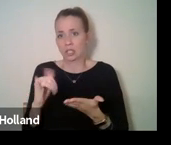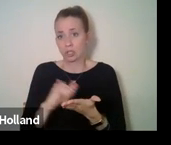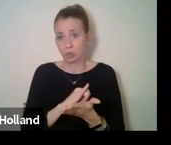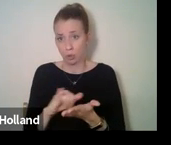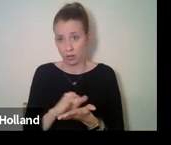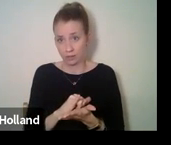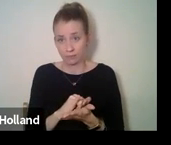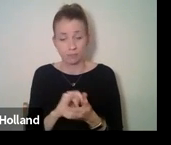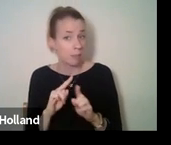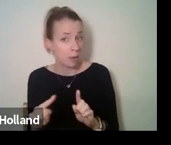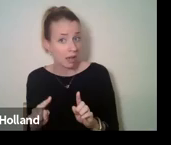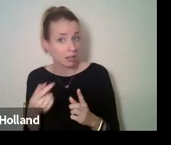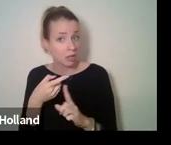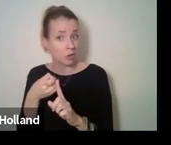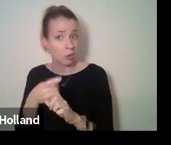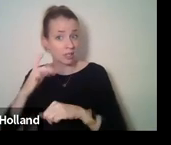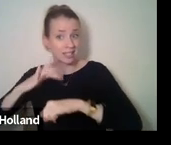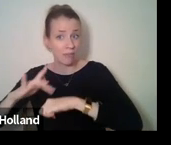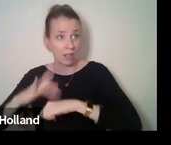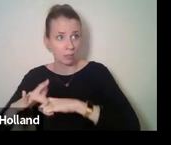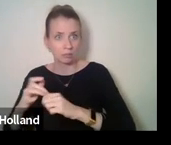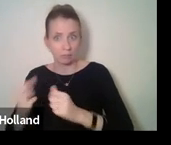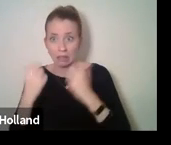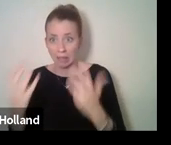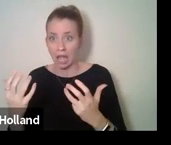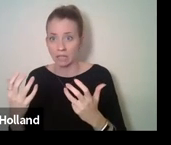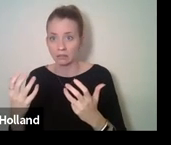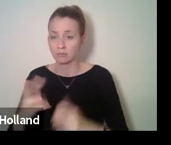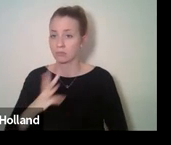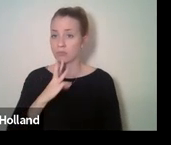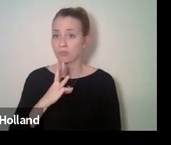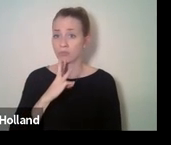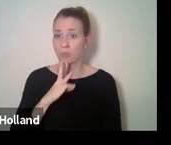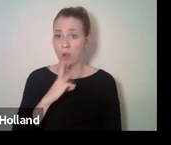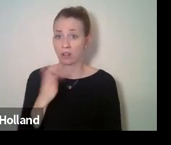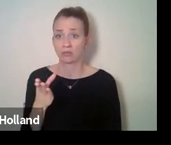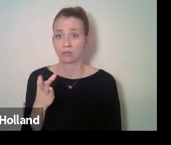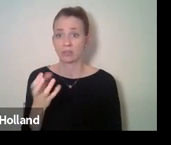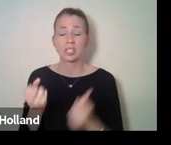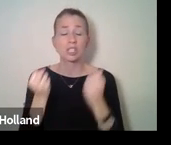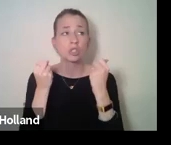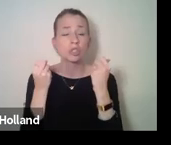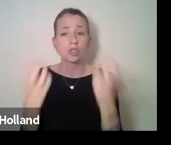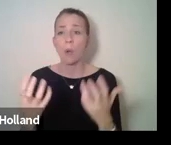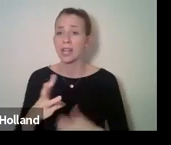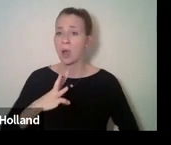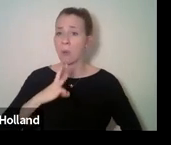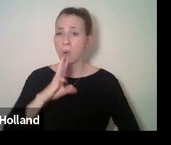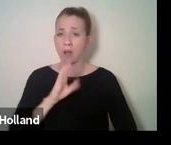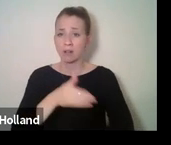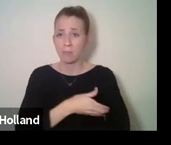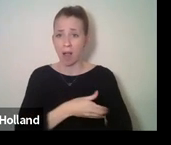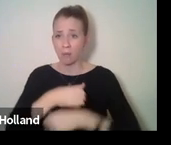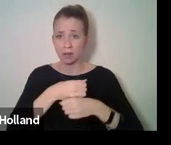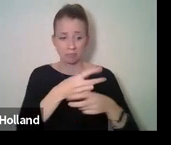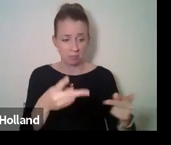is available in abundance in New York is hydropower. There are dozens and dozens of hydropower facilities all